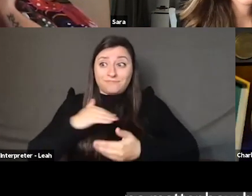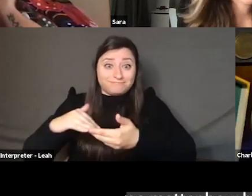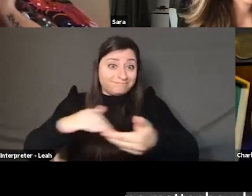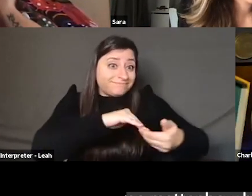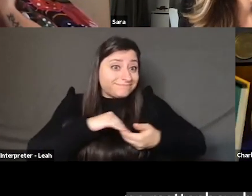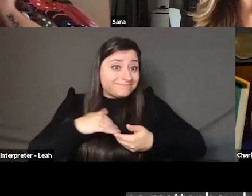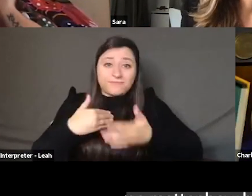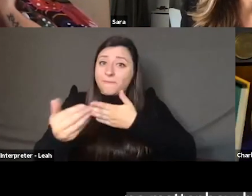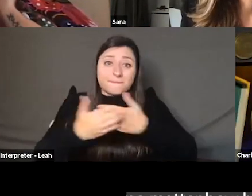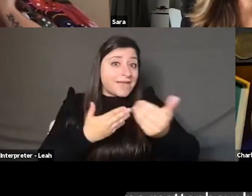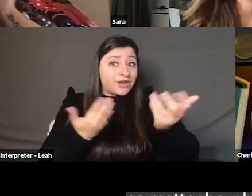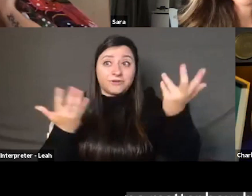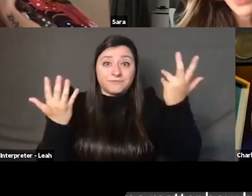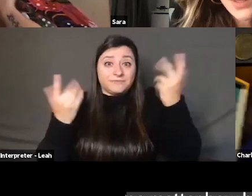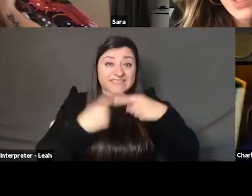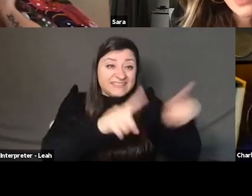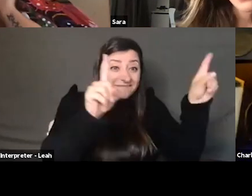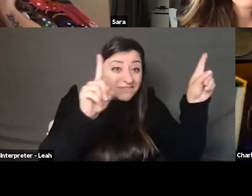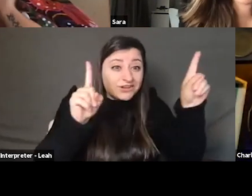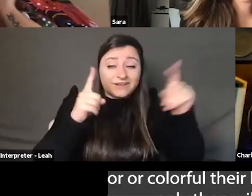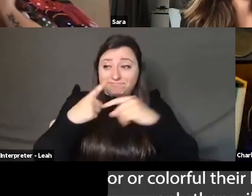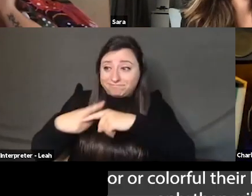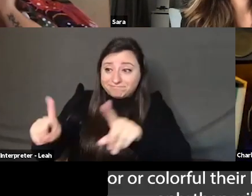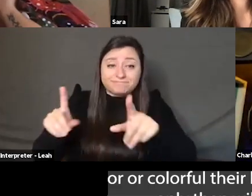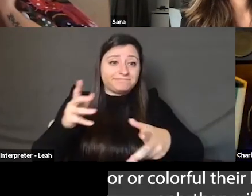matter how different